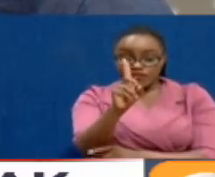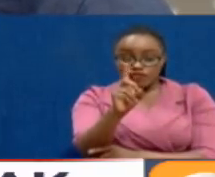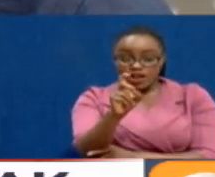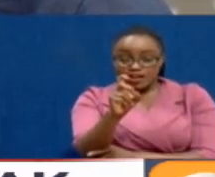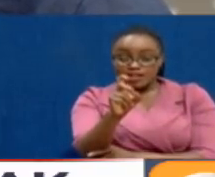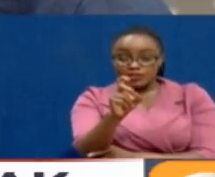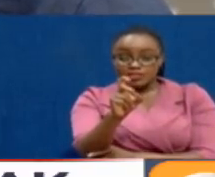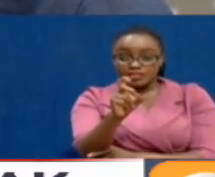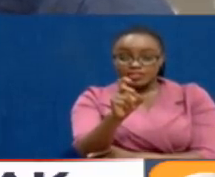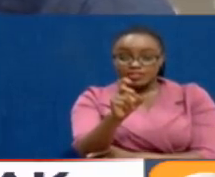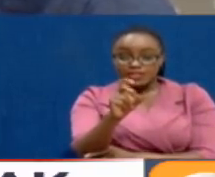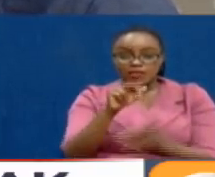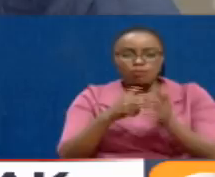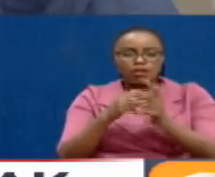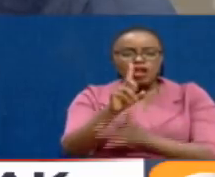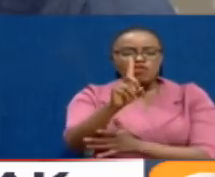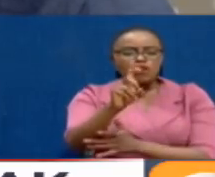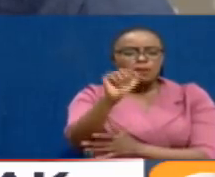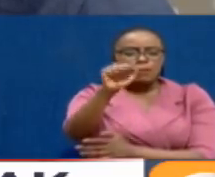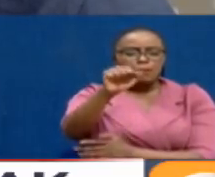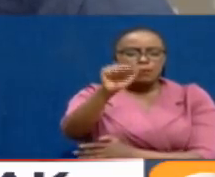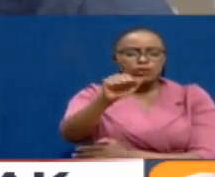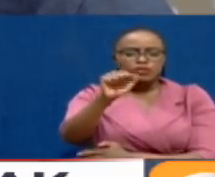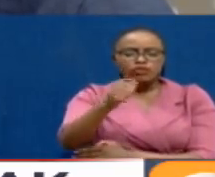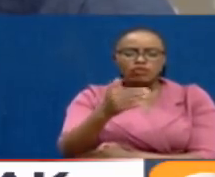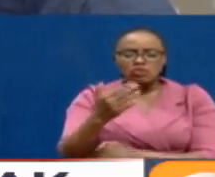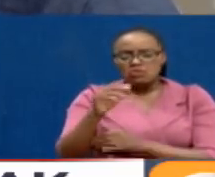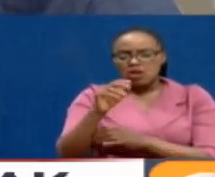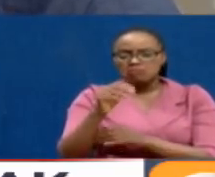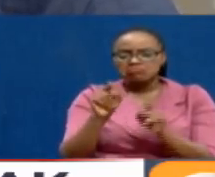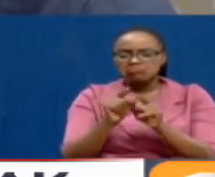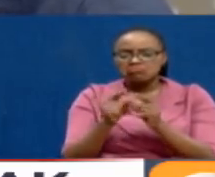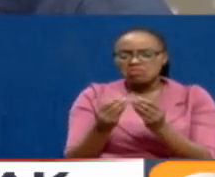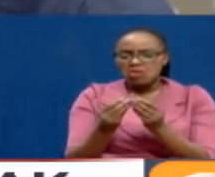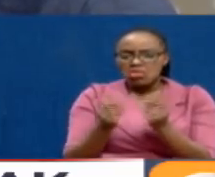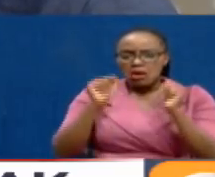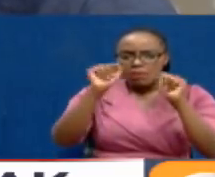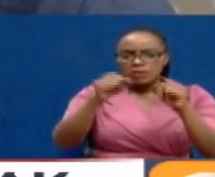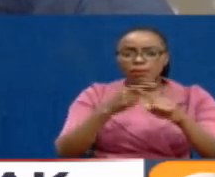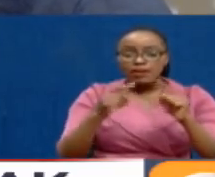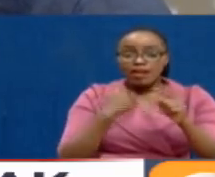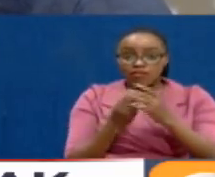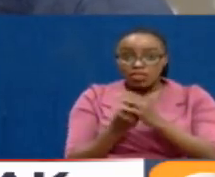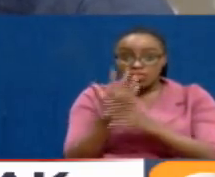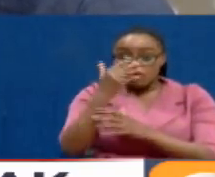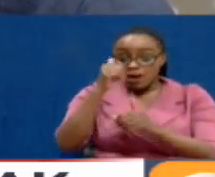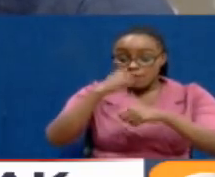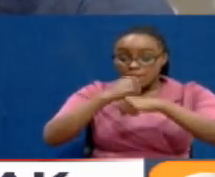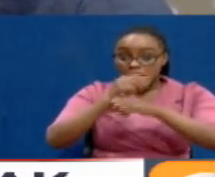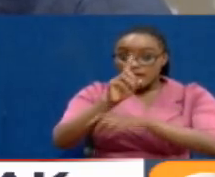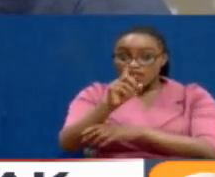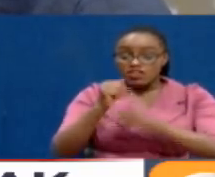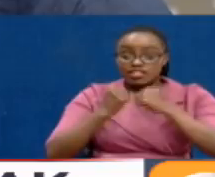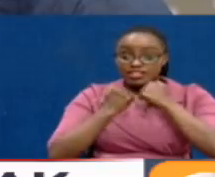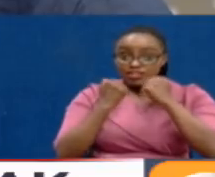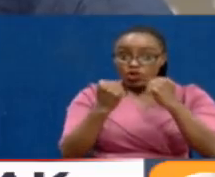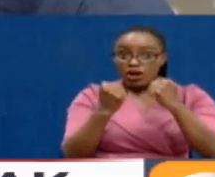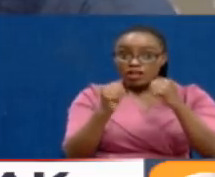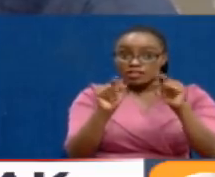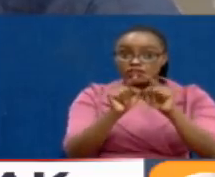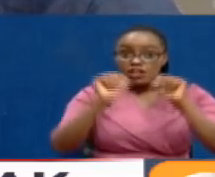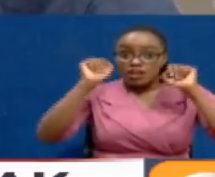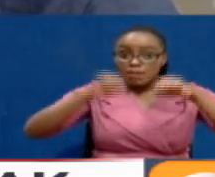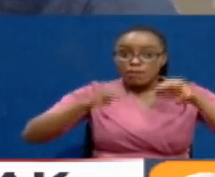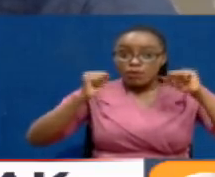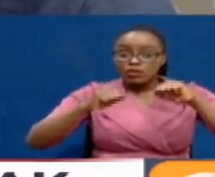less fit, so the viruses may actually die off. But once in a while you get a mutation that makes the virus stronger and able